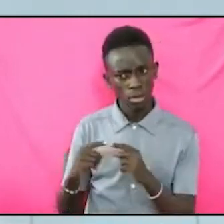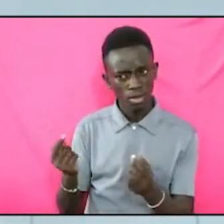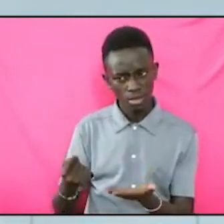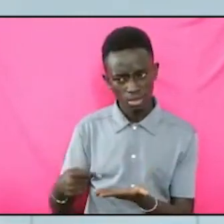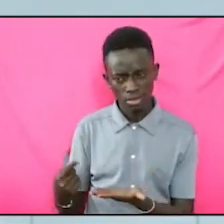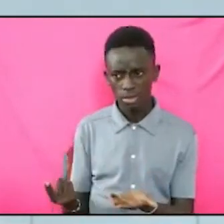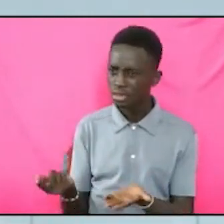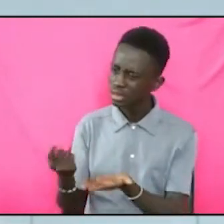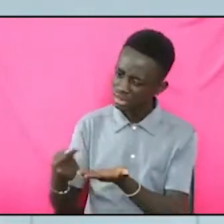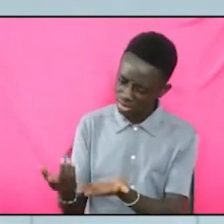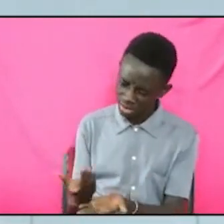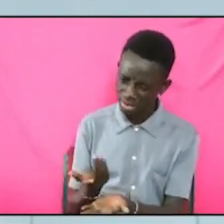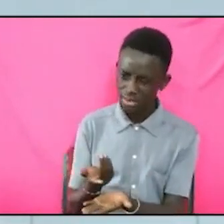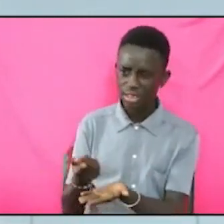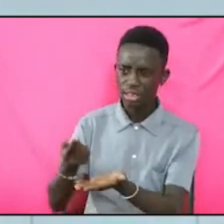hapo na kusign na kupeana.